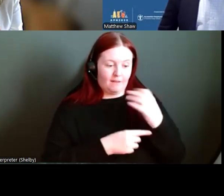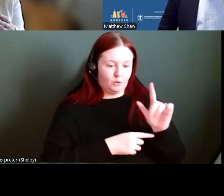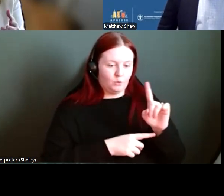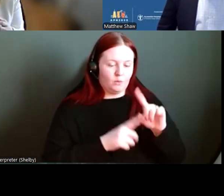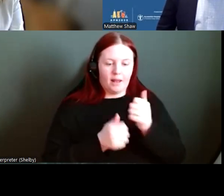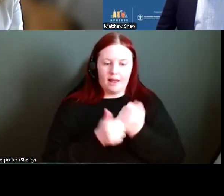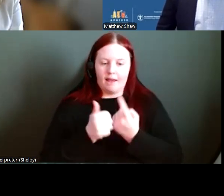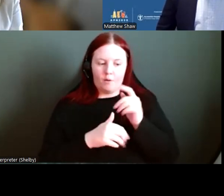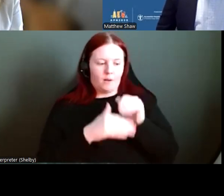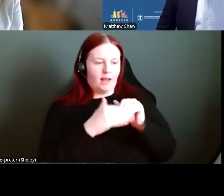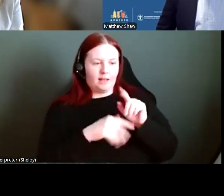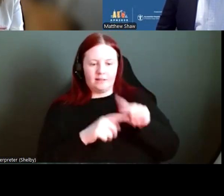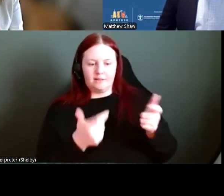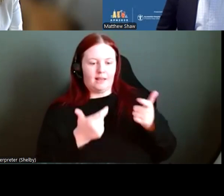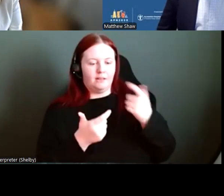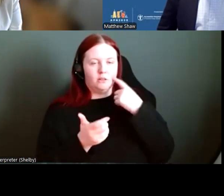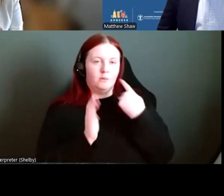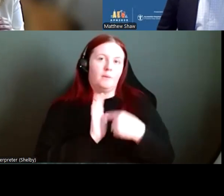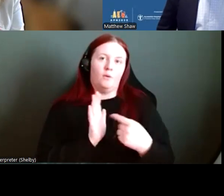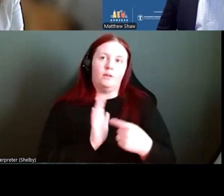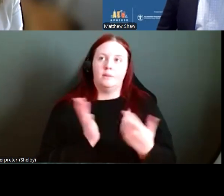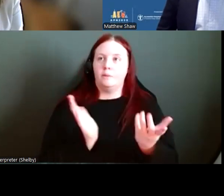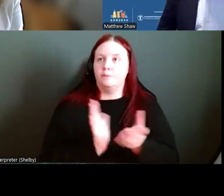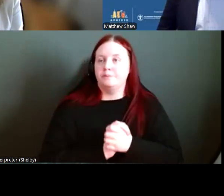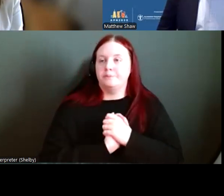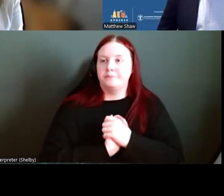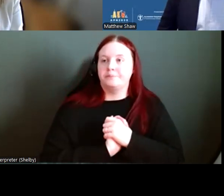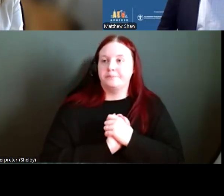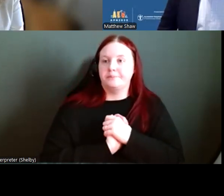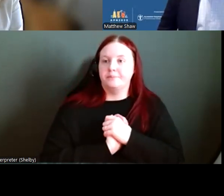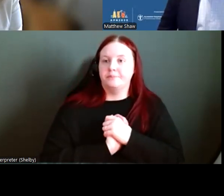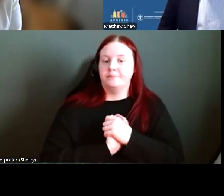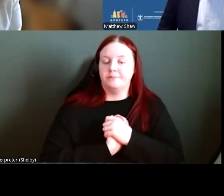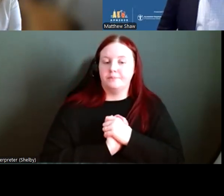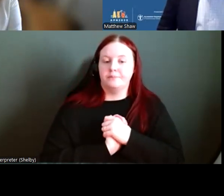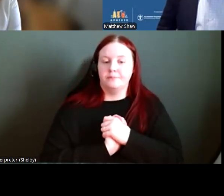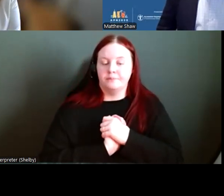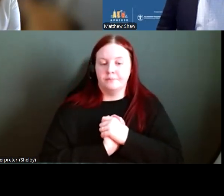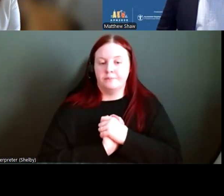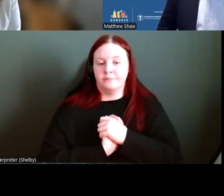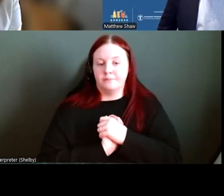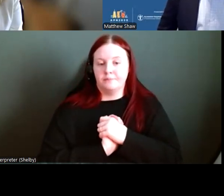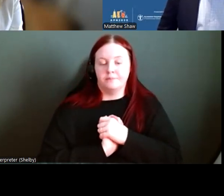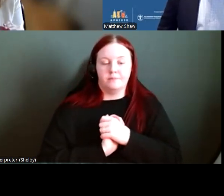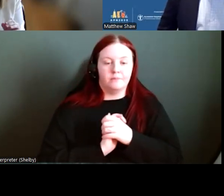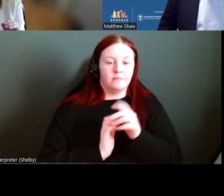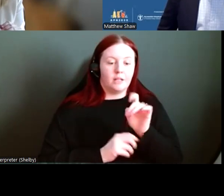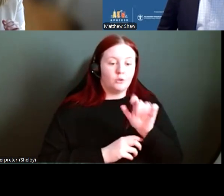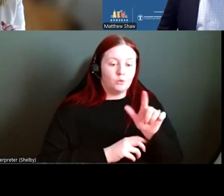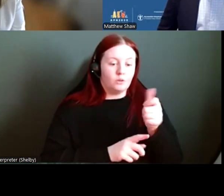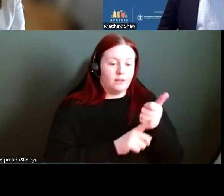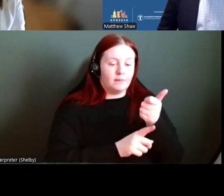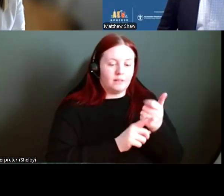you have maybe a tool where you have actions that HR needs to take